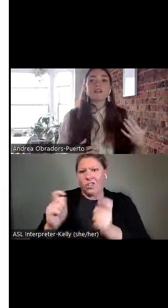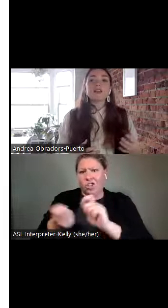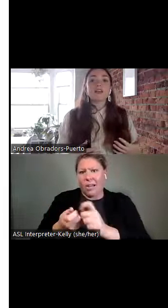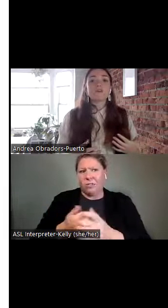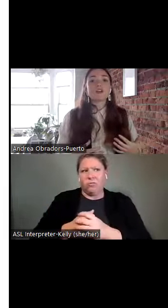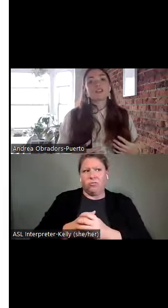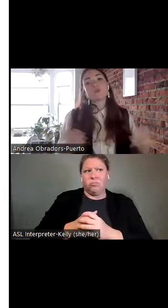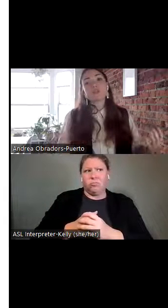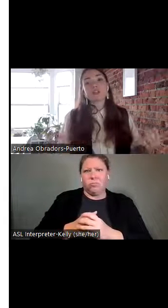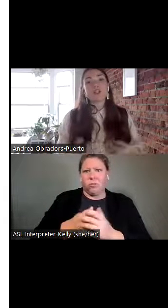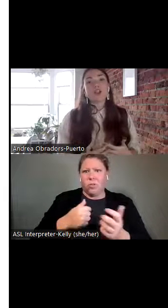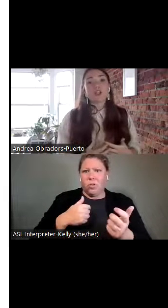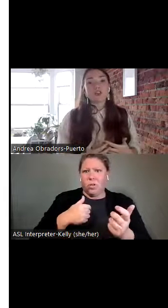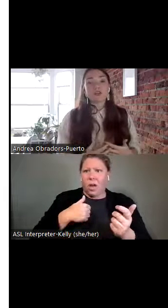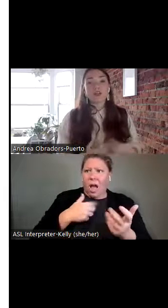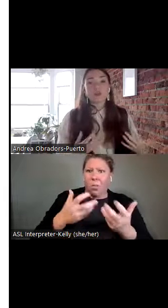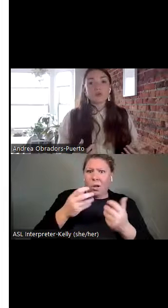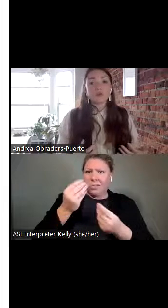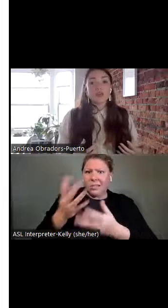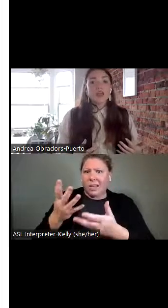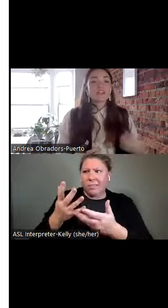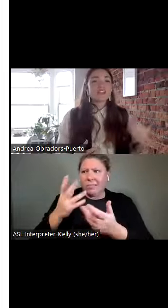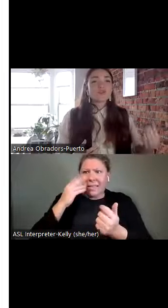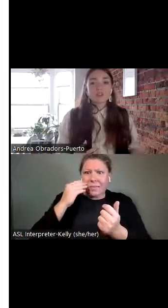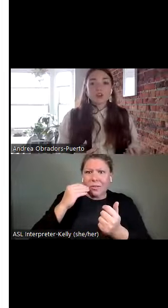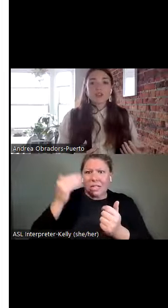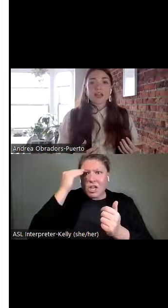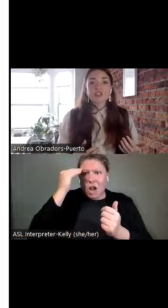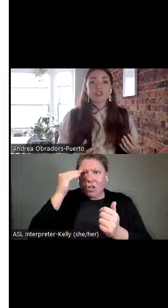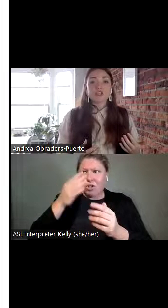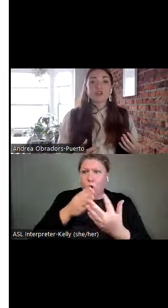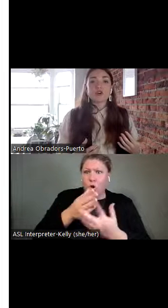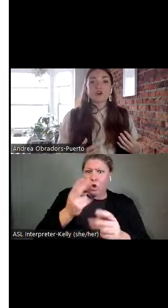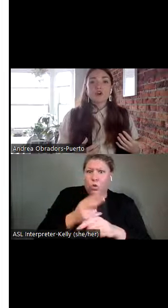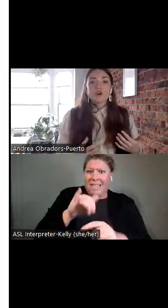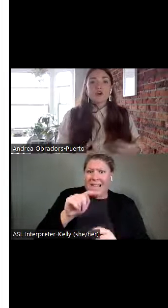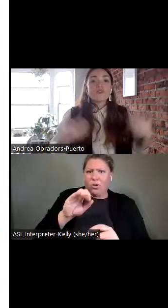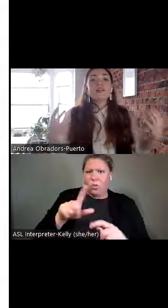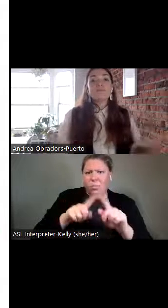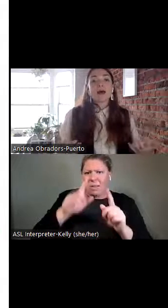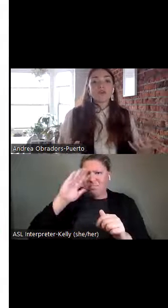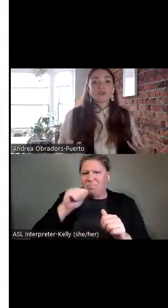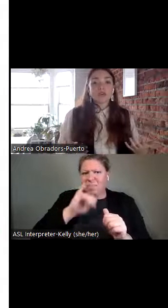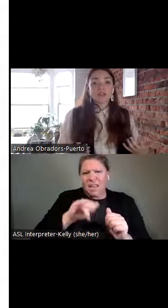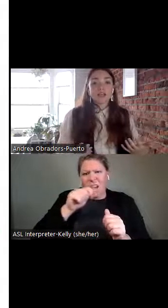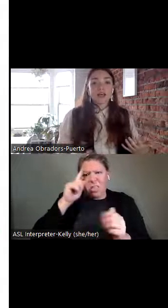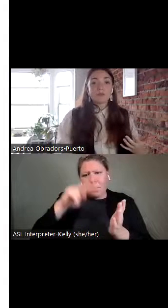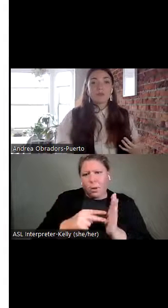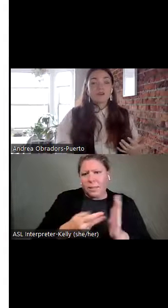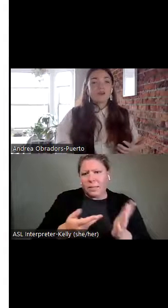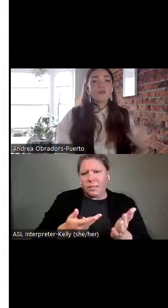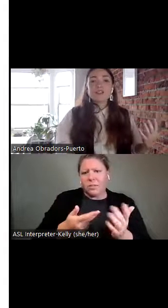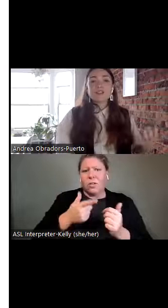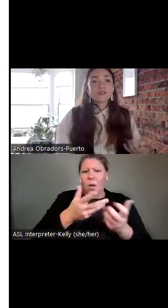collaborate and delegate and bring experience and knowledge through that tool and see results in action, or feeling value for their